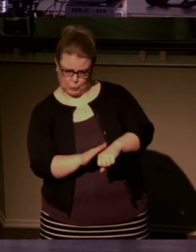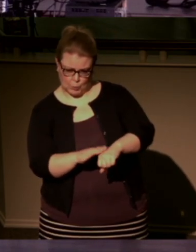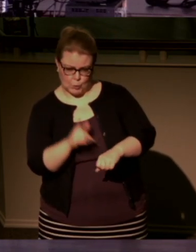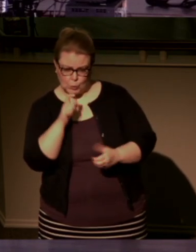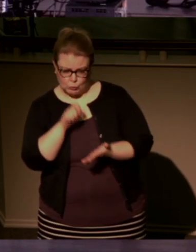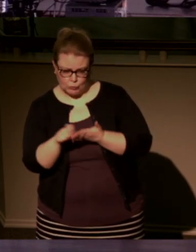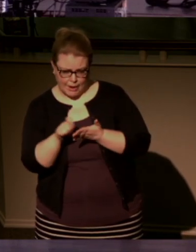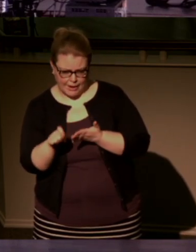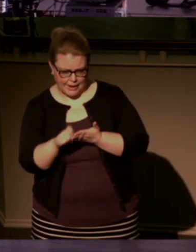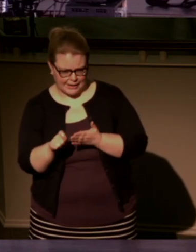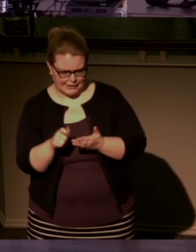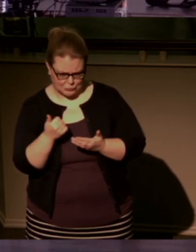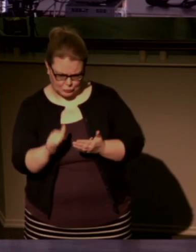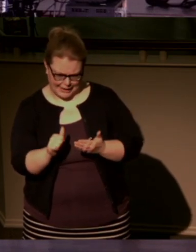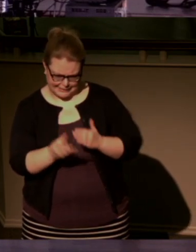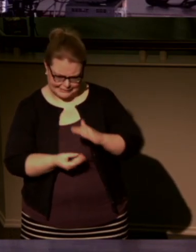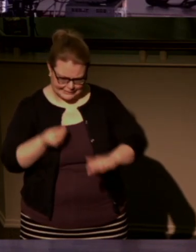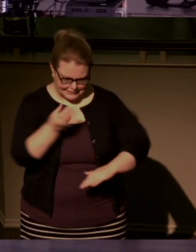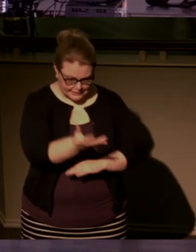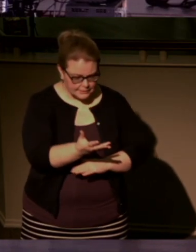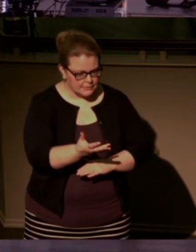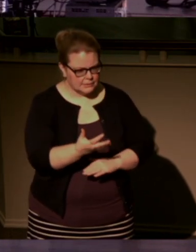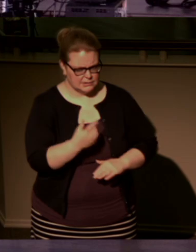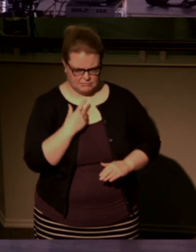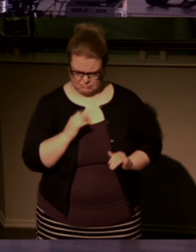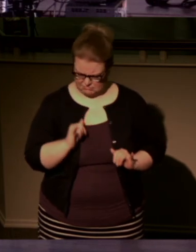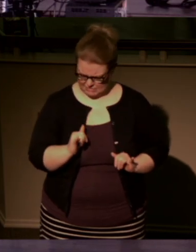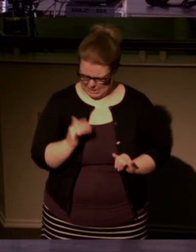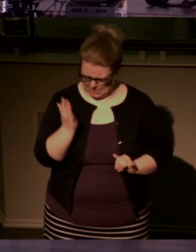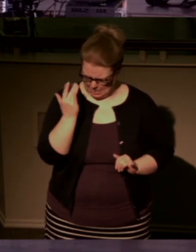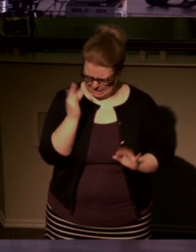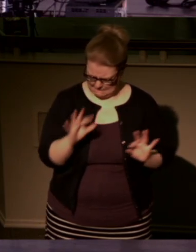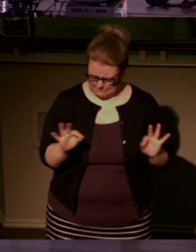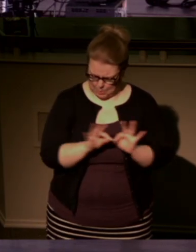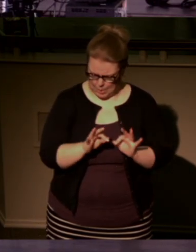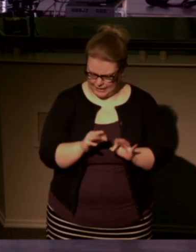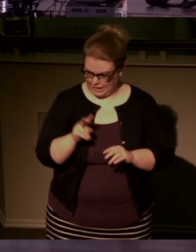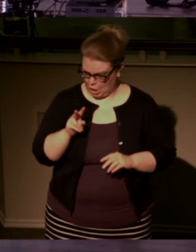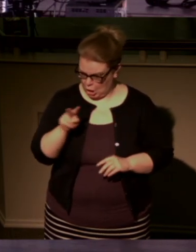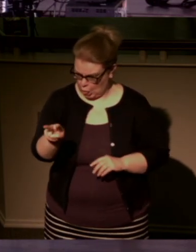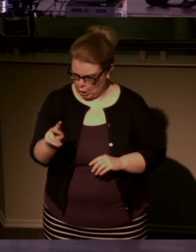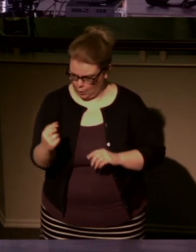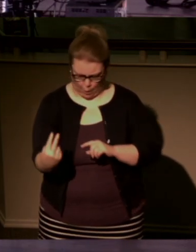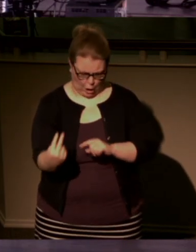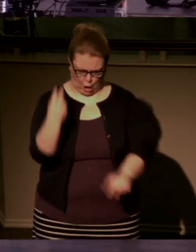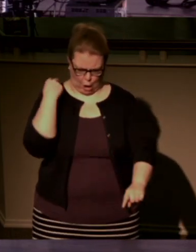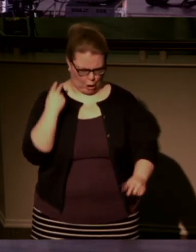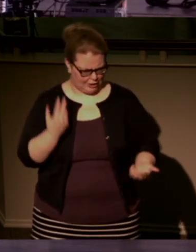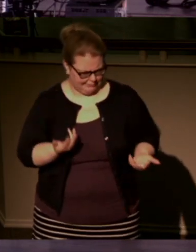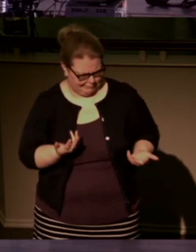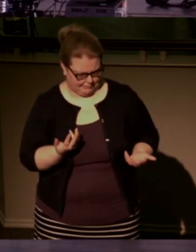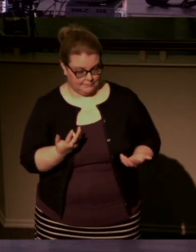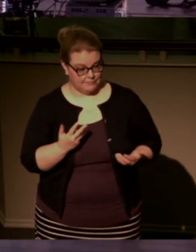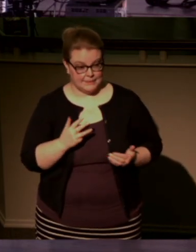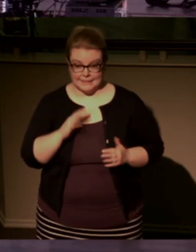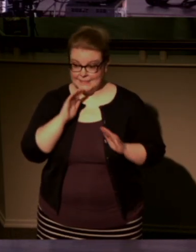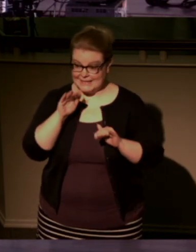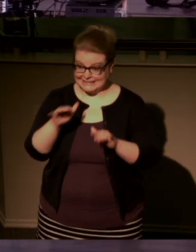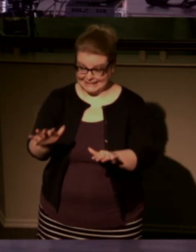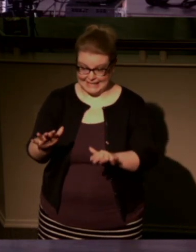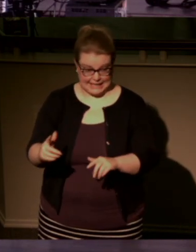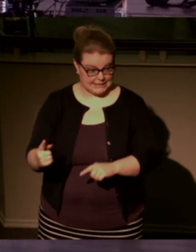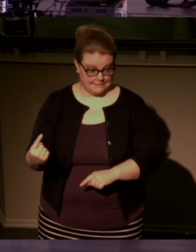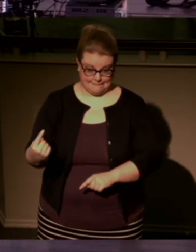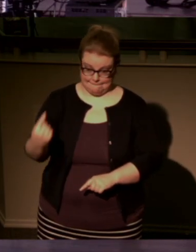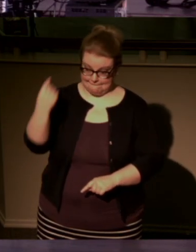us. You need to perk up and go, okay, why does it matter which way they're facing? So here's how I picture it. The sea is at their back